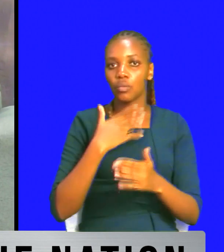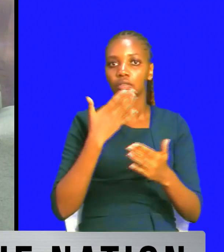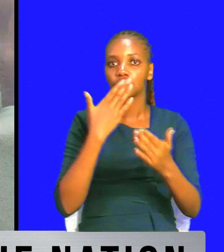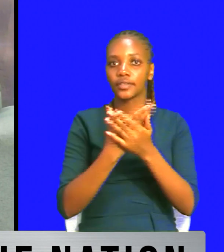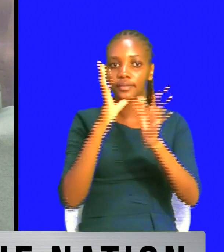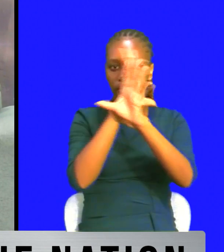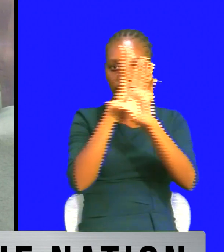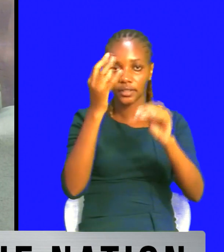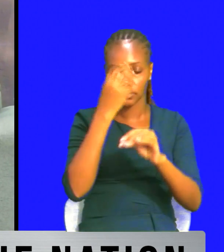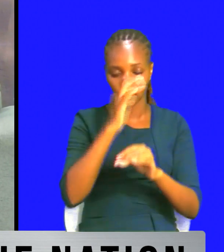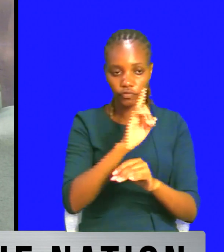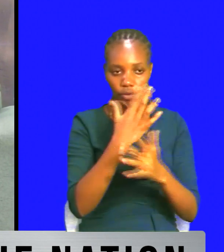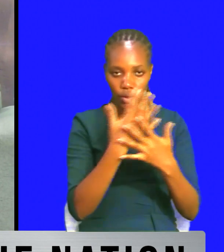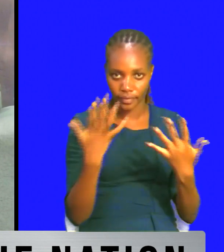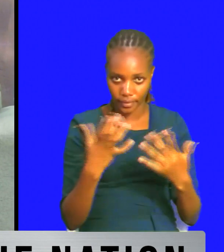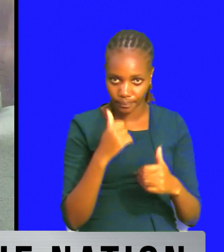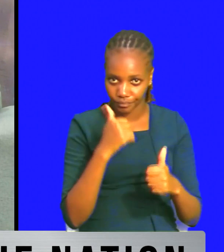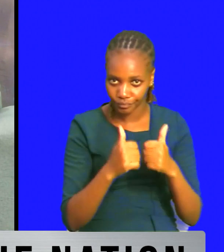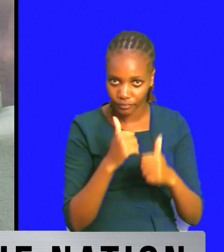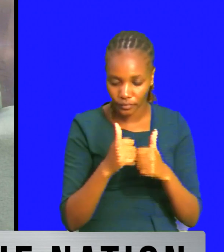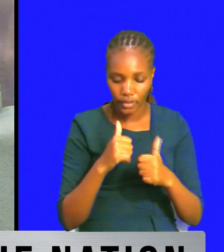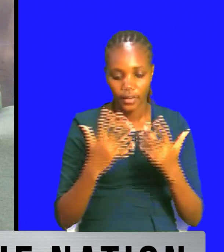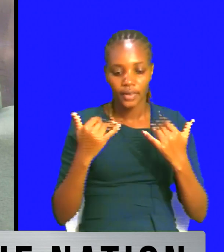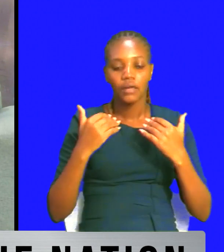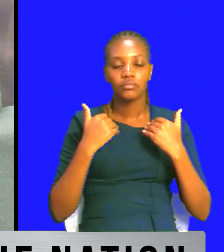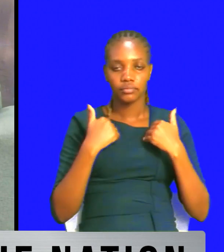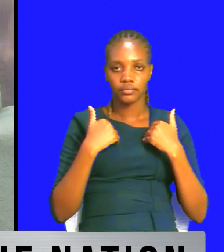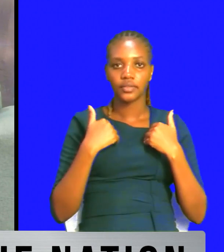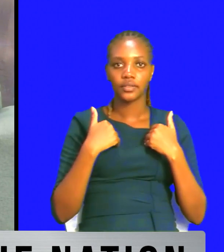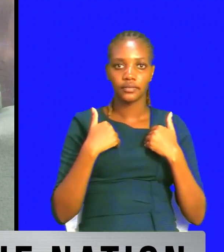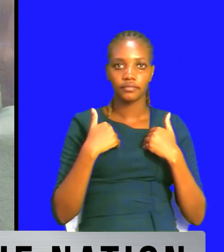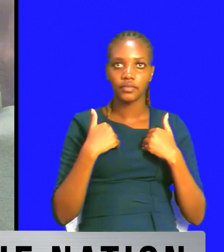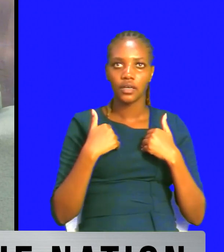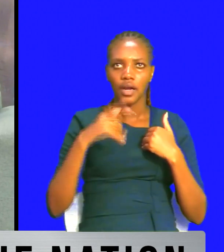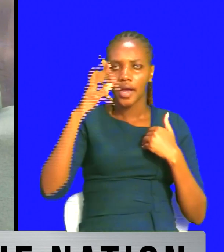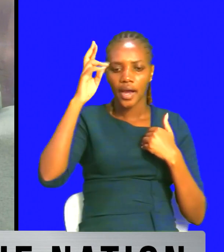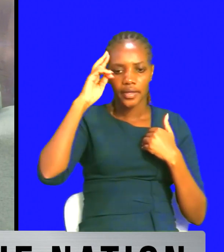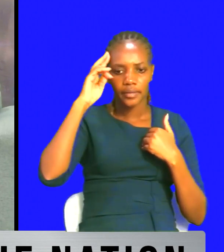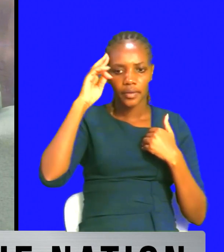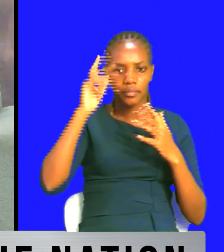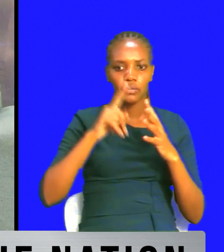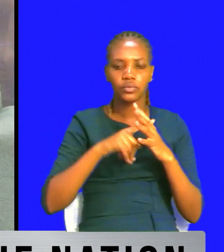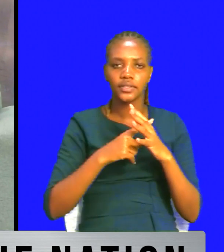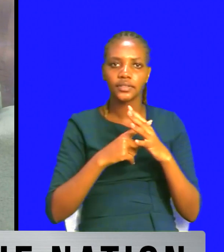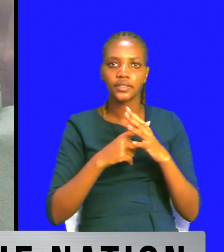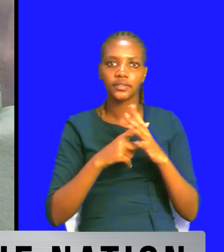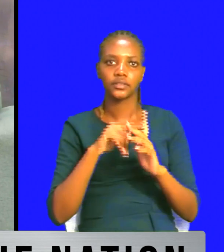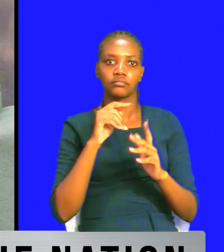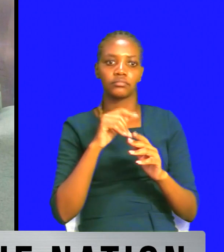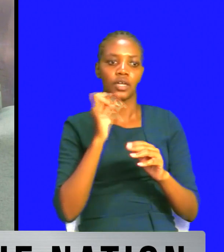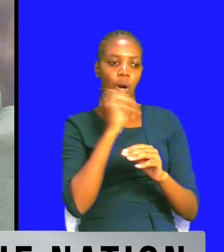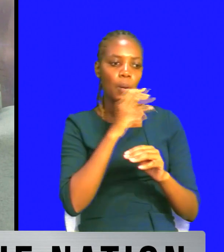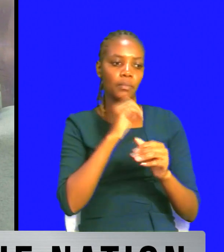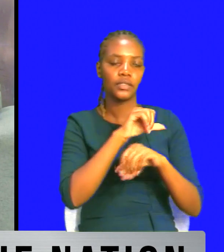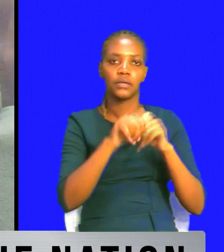William Ruto for one thing. Right. That we are now gotten to a point. Jonah, we started our agitation as Free Kenya on VAT